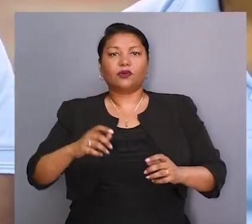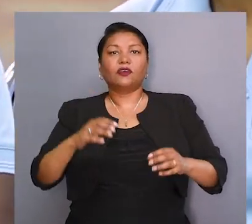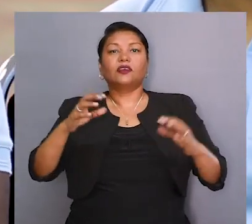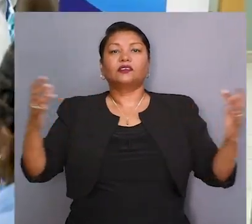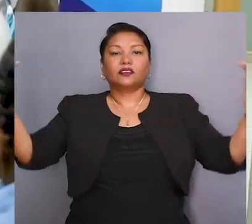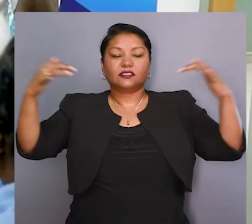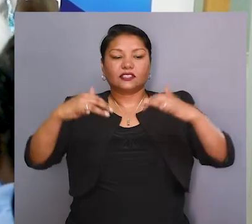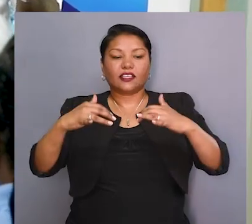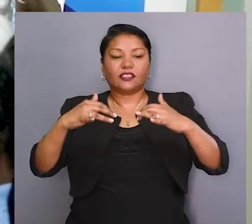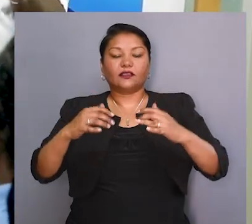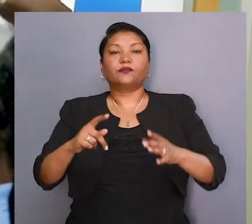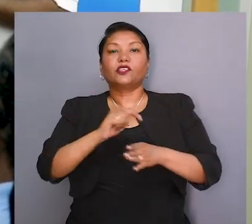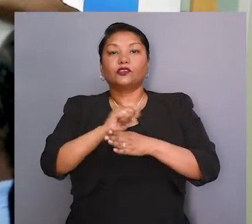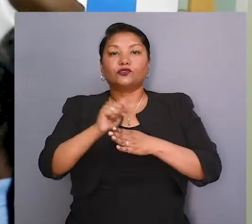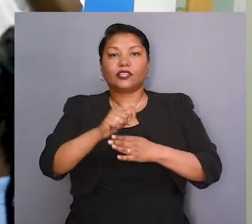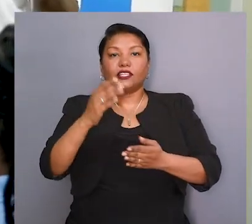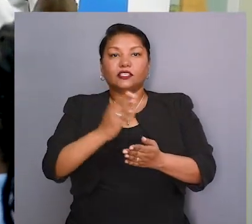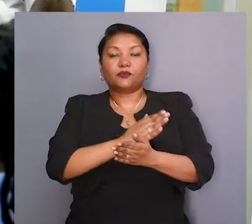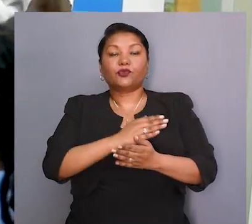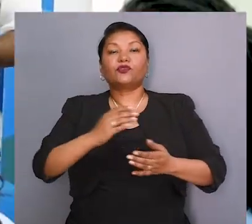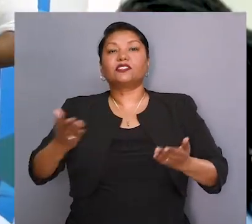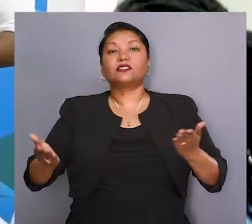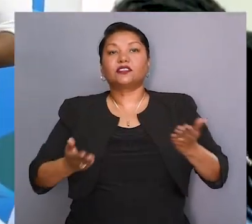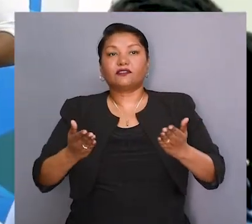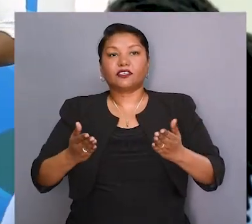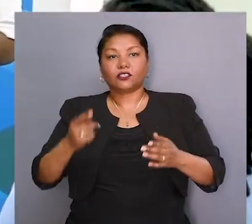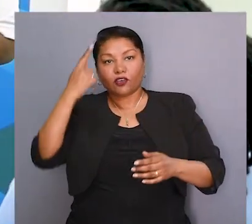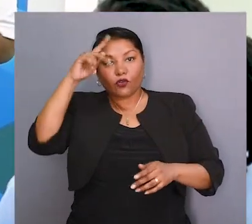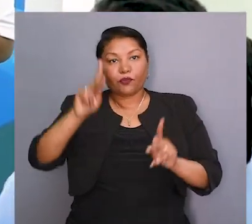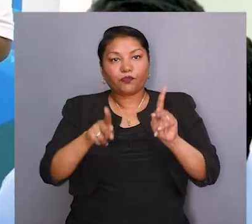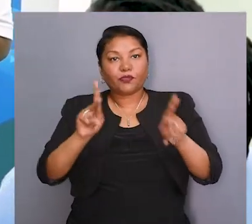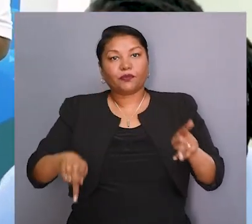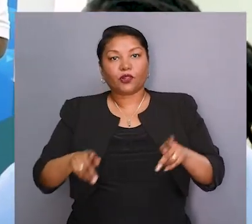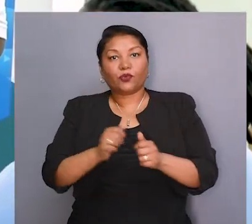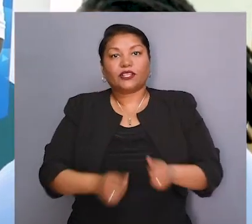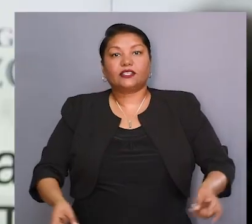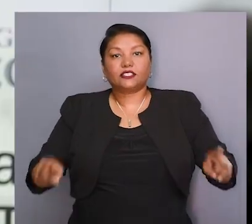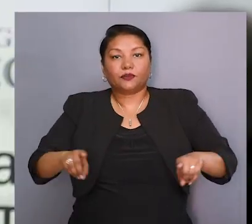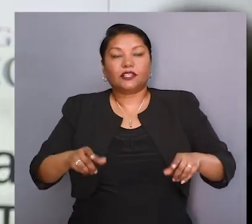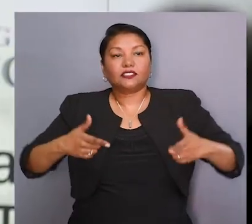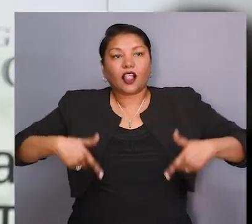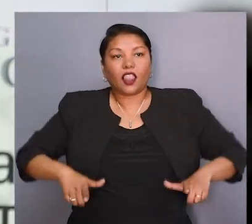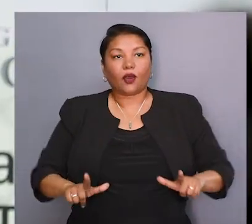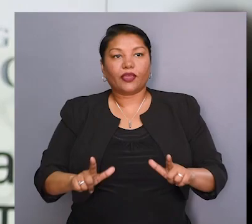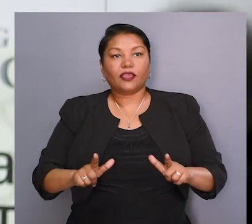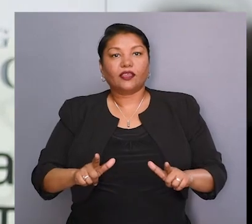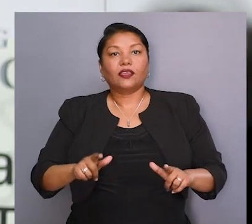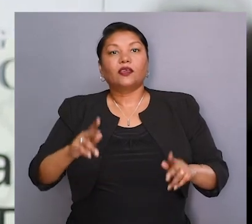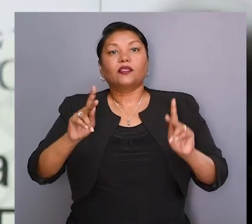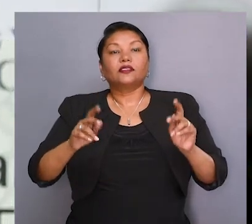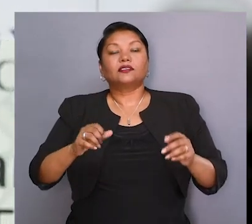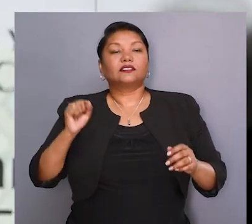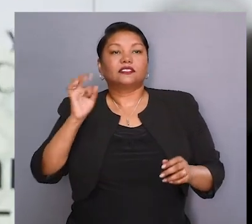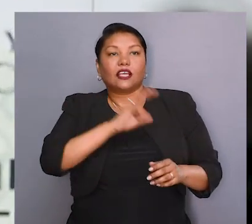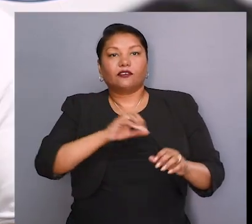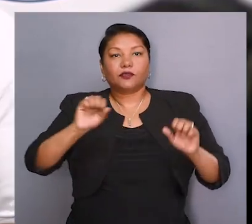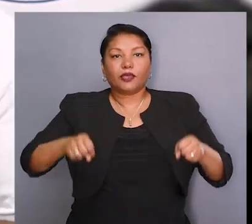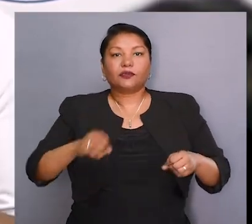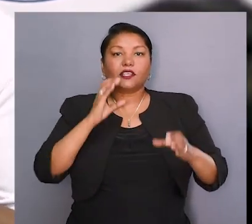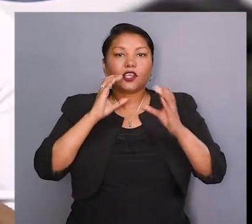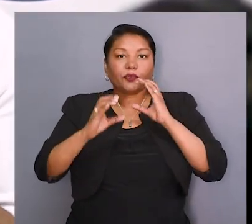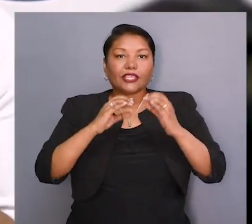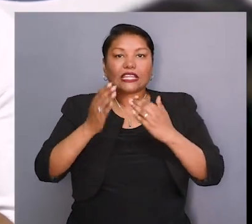Tobago. Such training will improve the services provided to persons with disabilities by allowing frontline staff to more